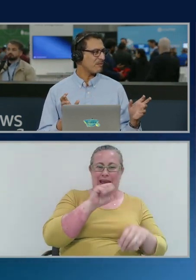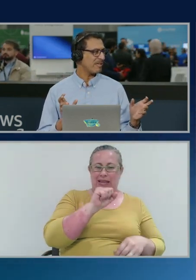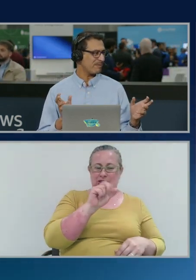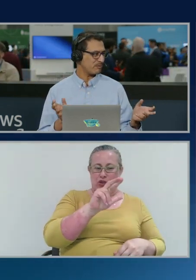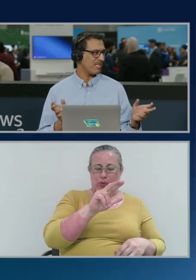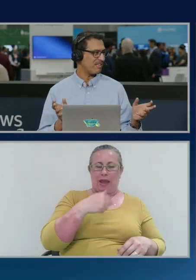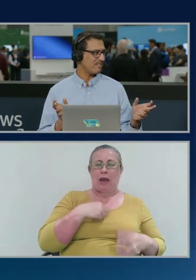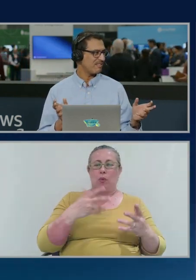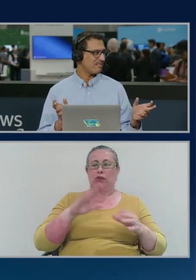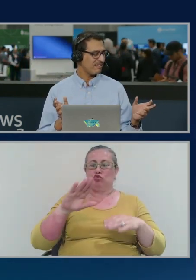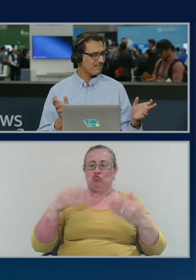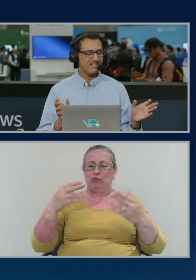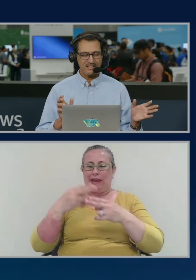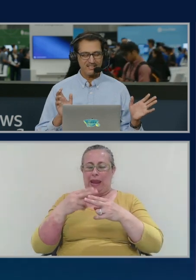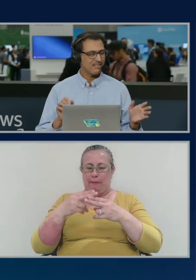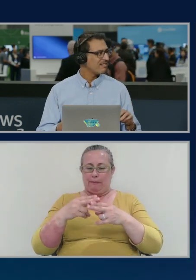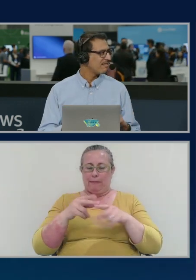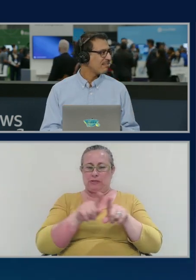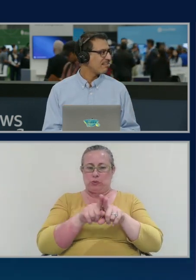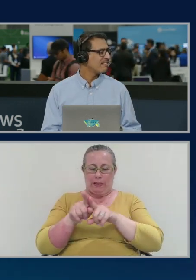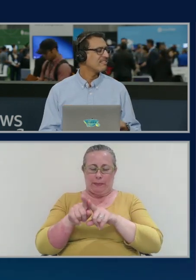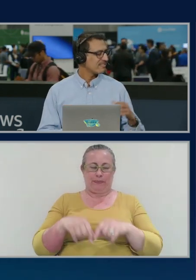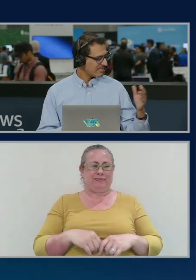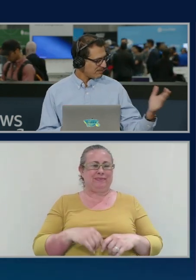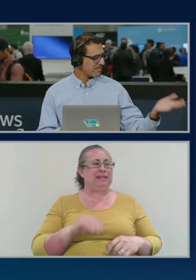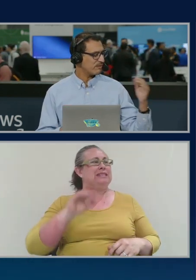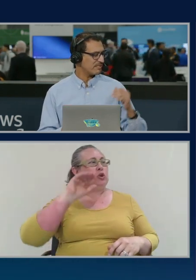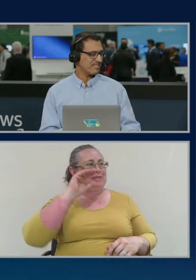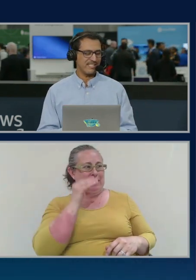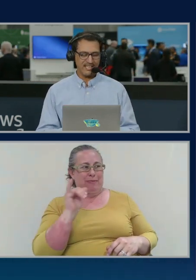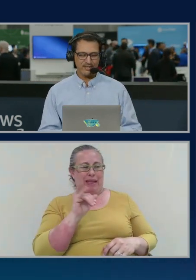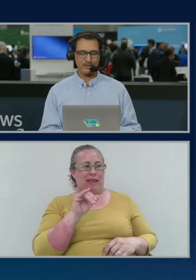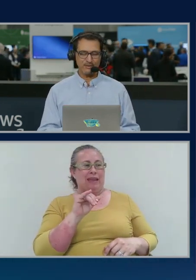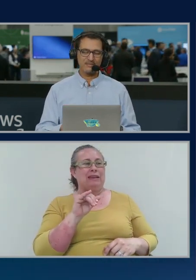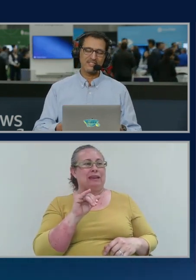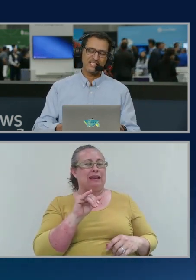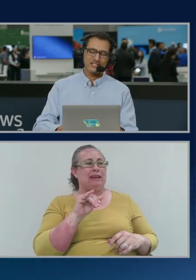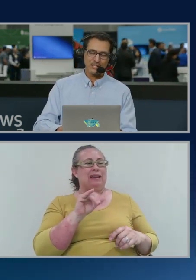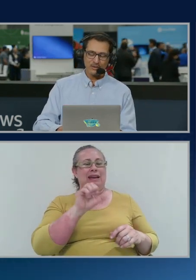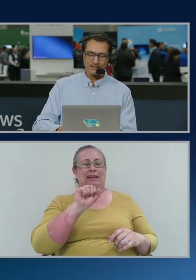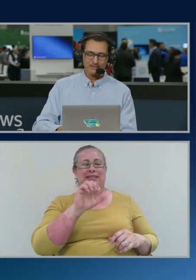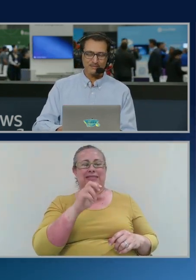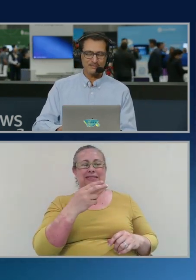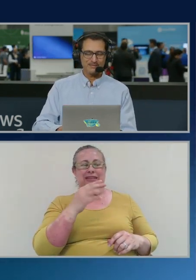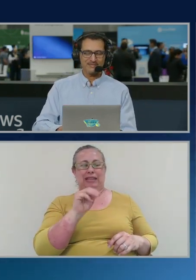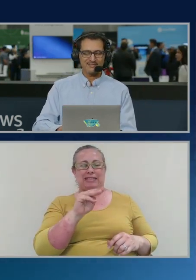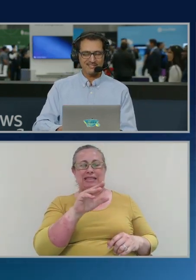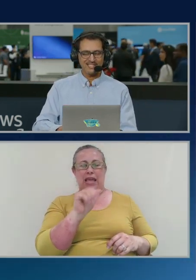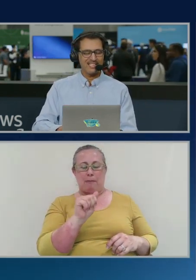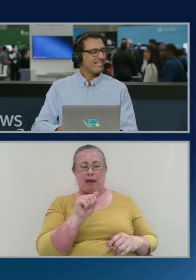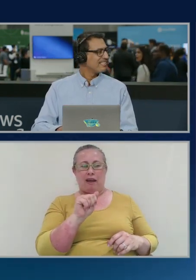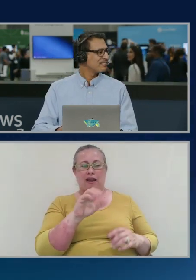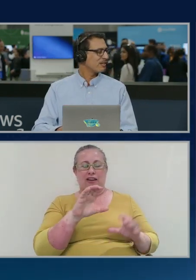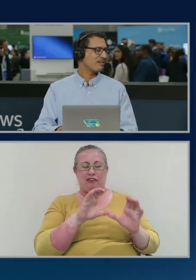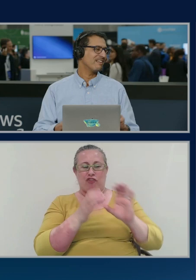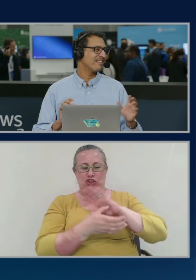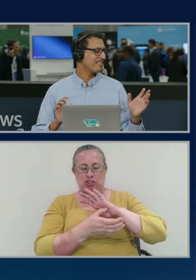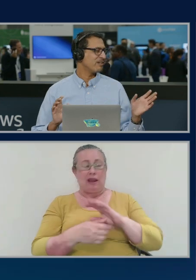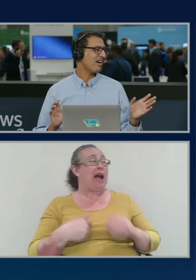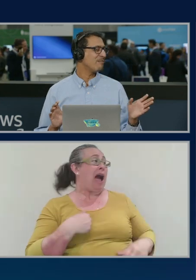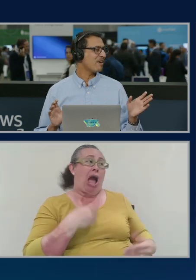of column name as well. Okay. Almost like a schema conversion. Schema conversion. Okay. There you go. So, See, I know things.